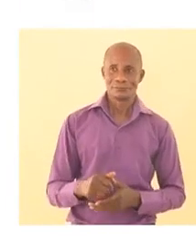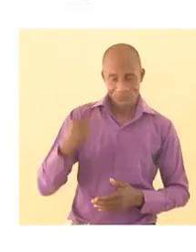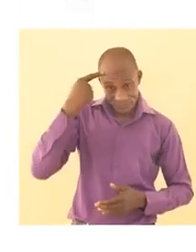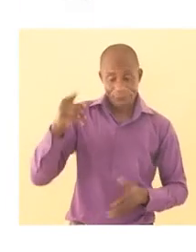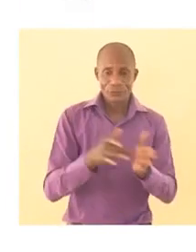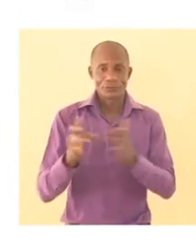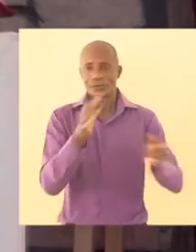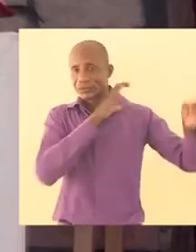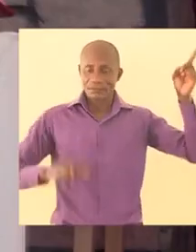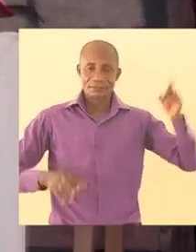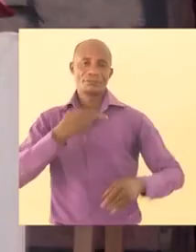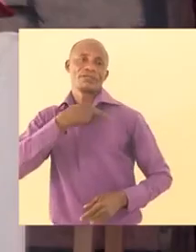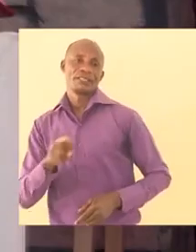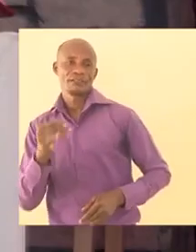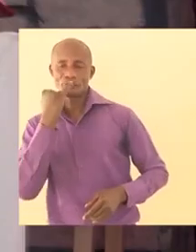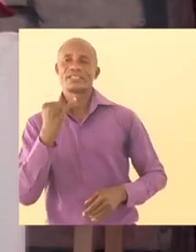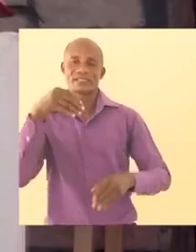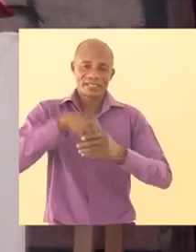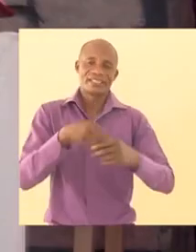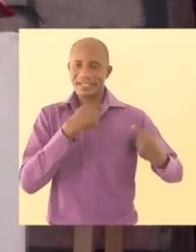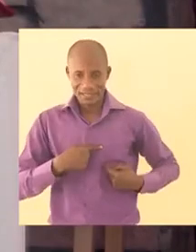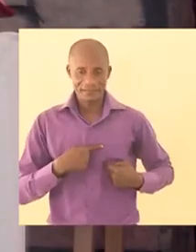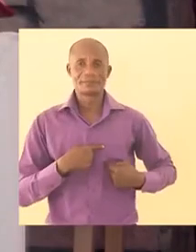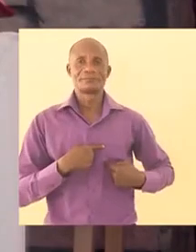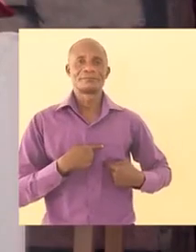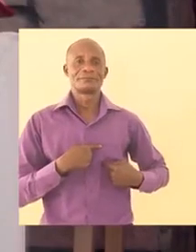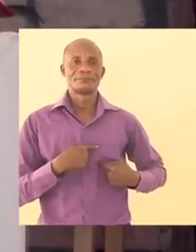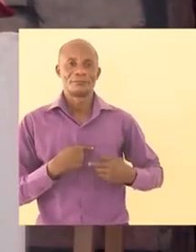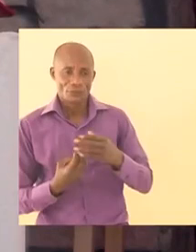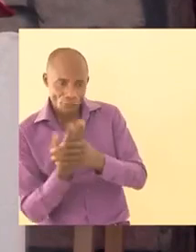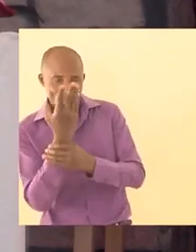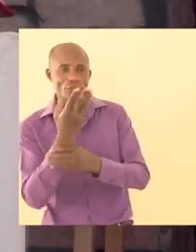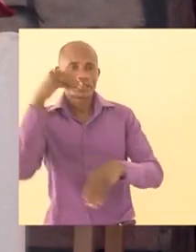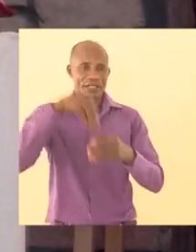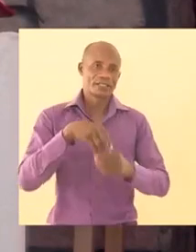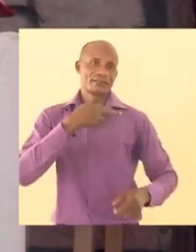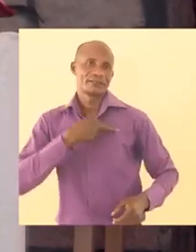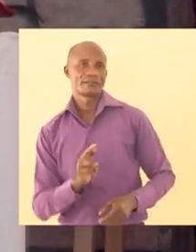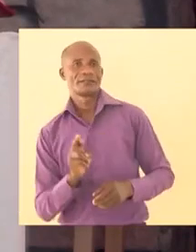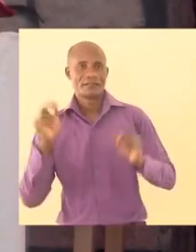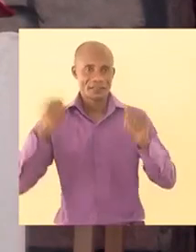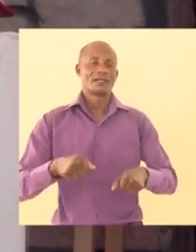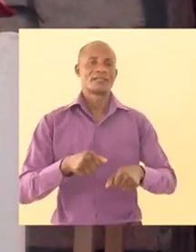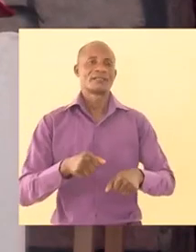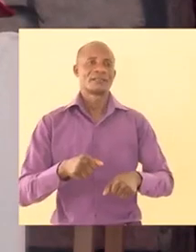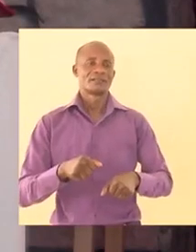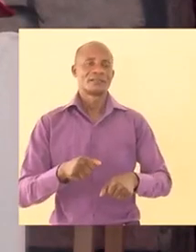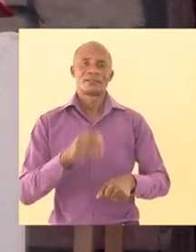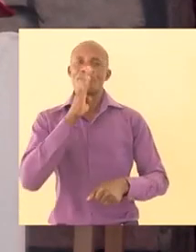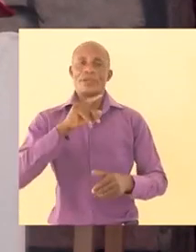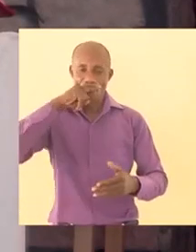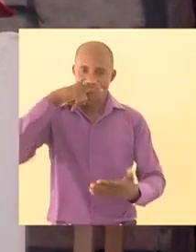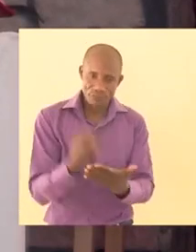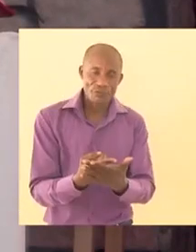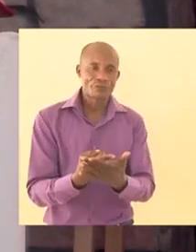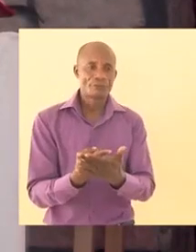For Jesus Christ, religion is in the heart, not on the knees. Growth in religion can be verified